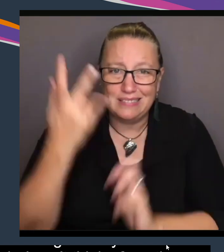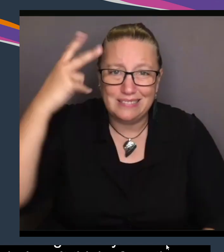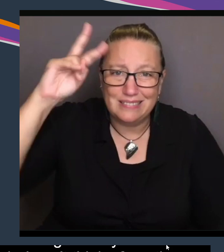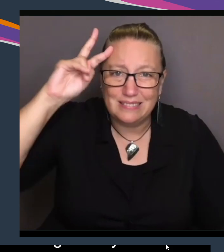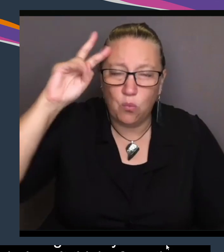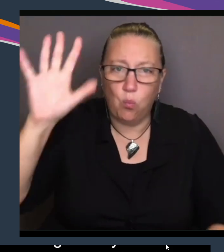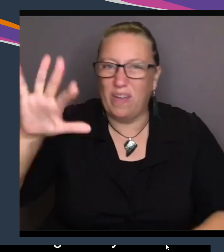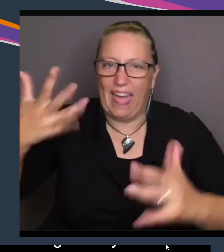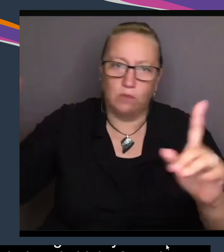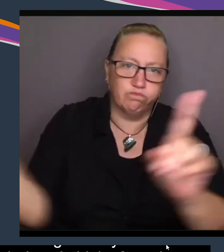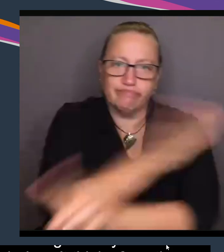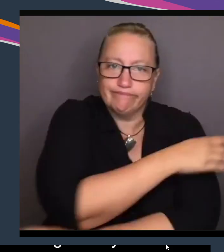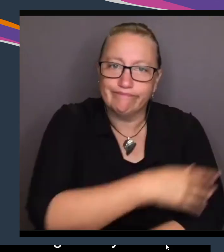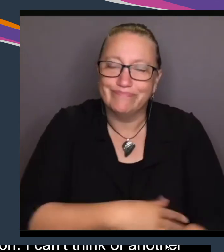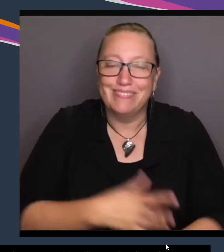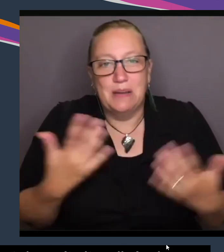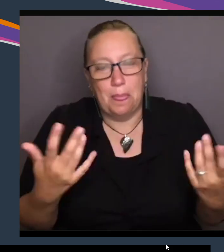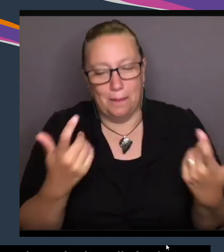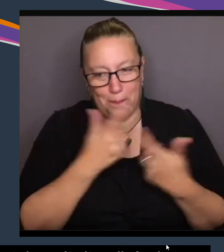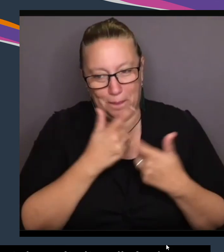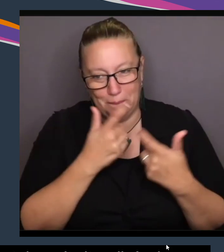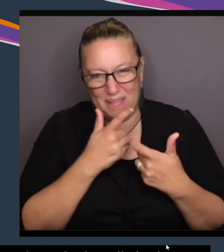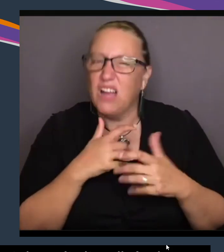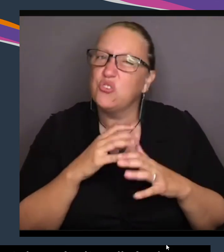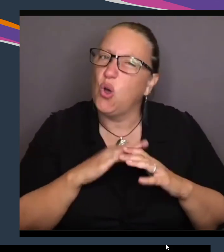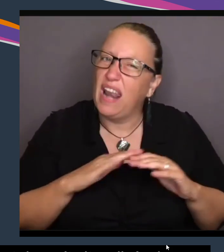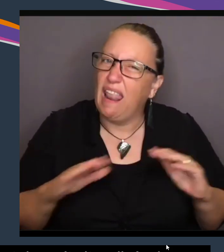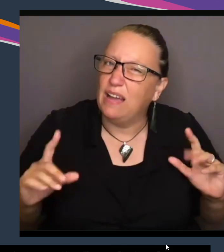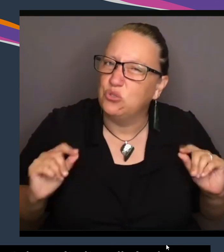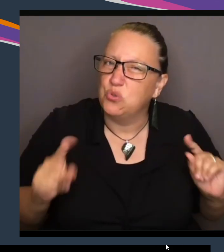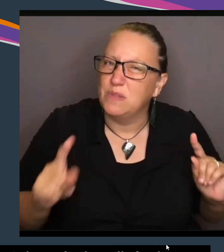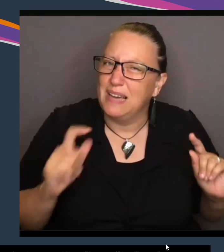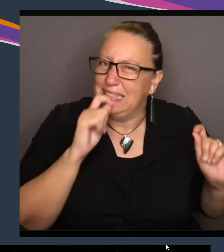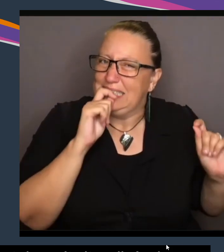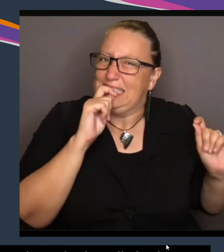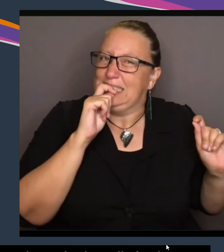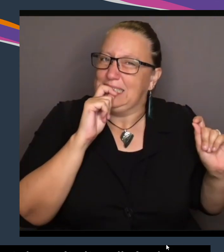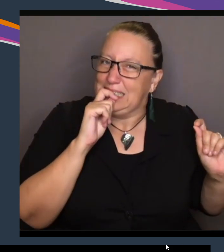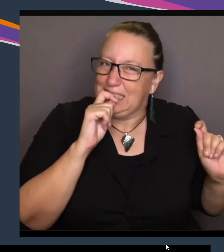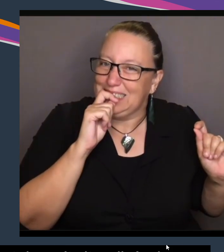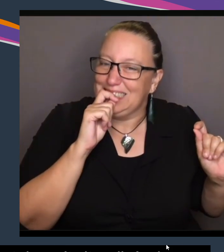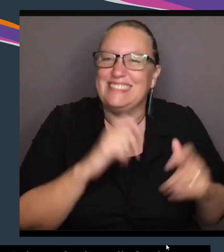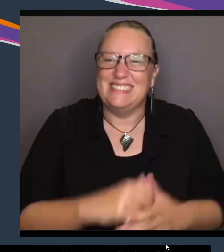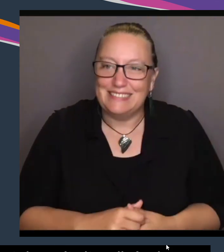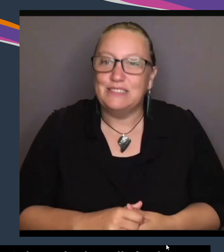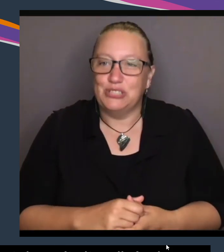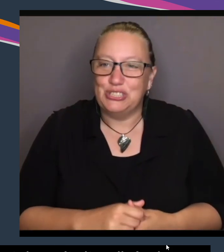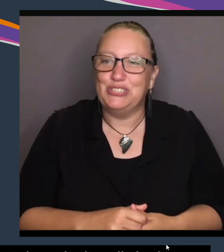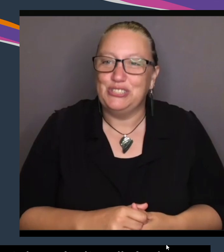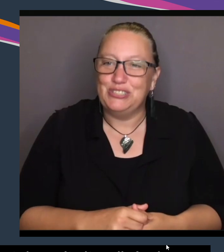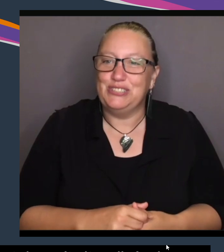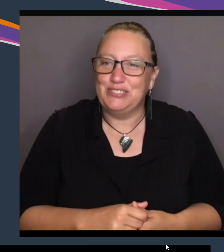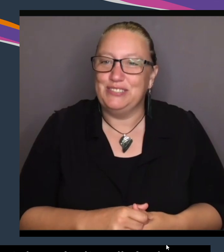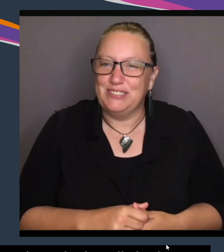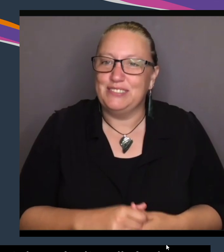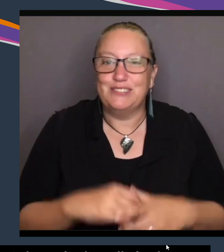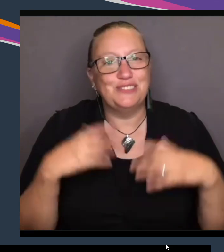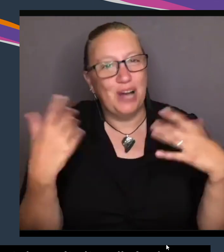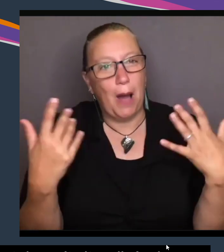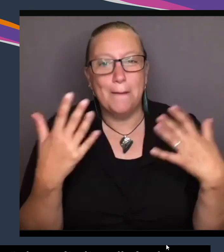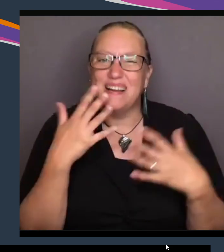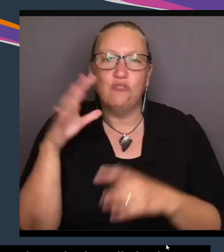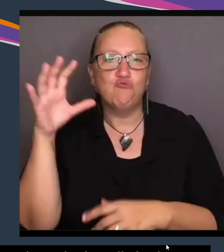whacking them? That's apparently illegal. Yeah, so I just think, grab the good